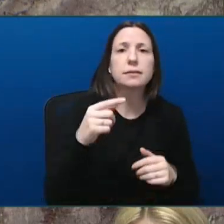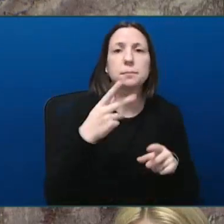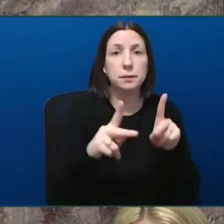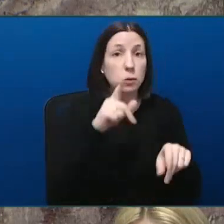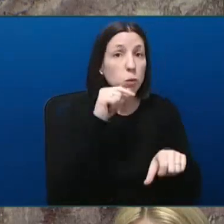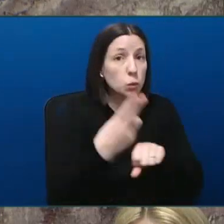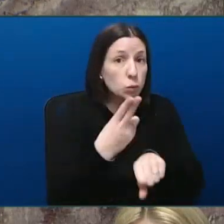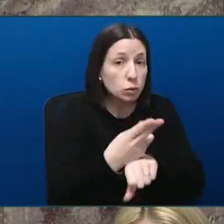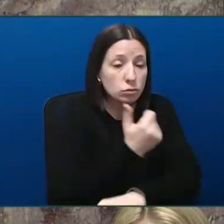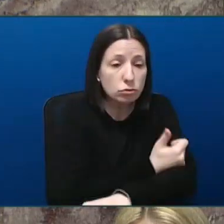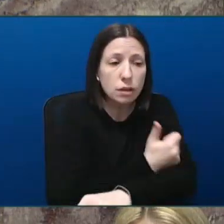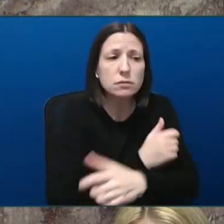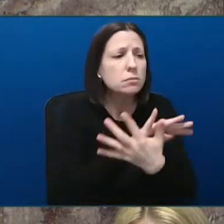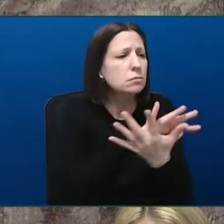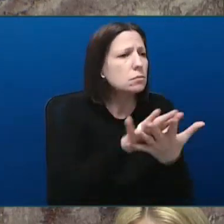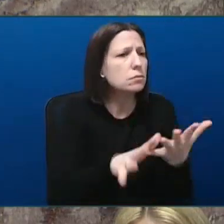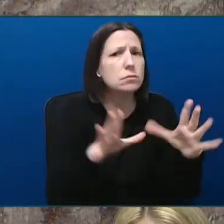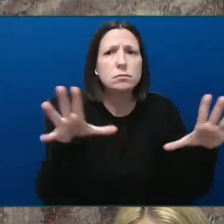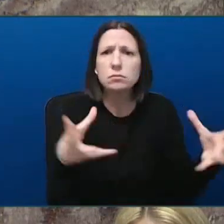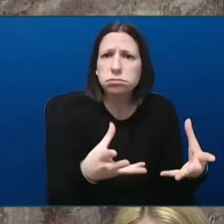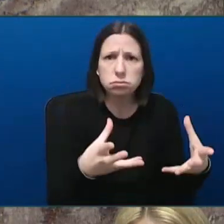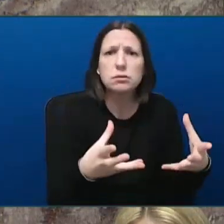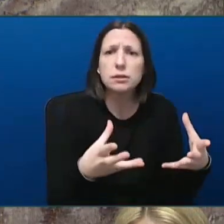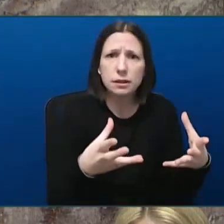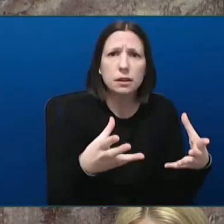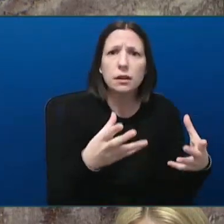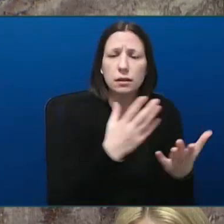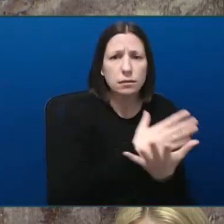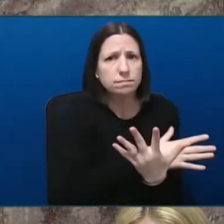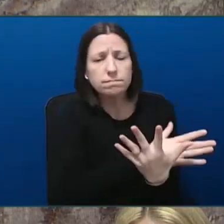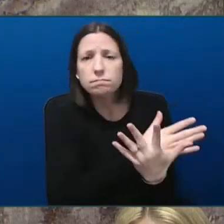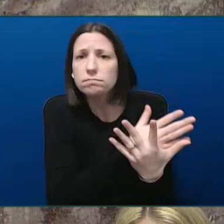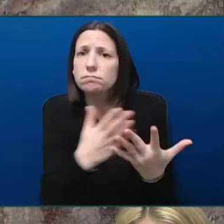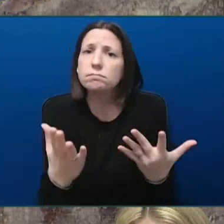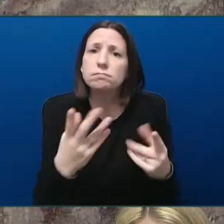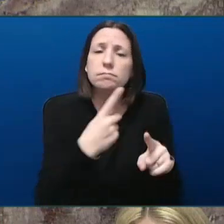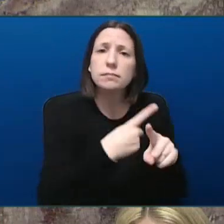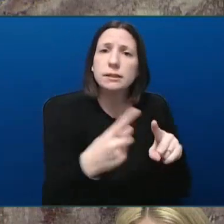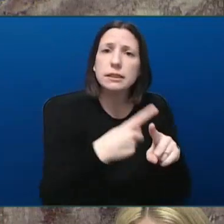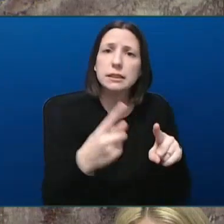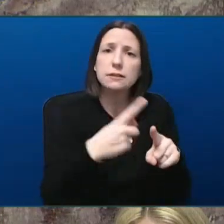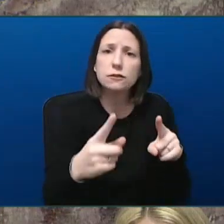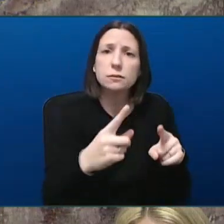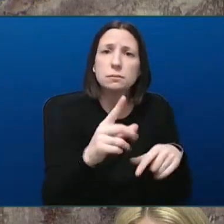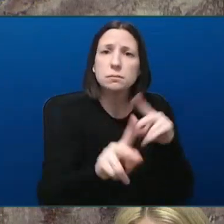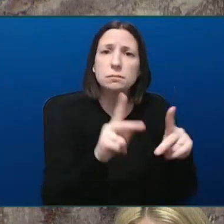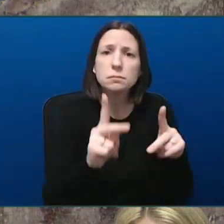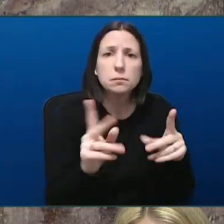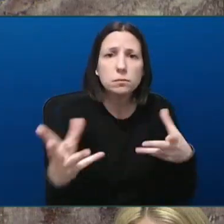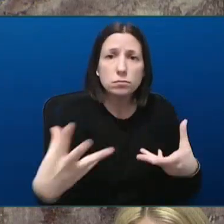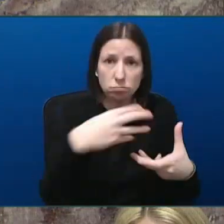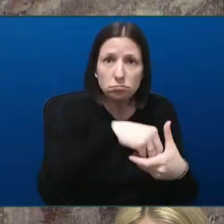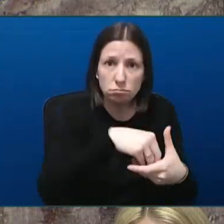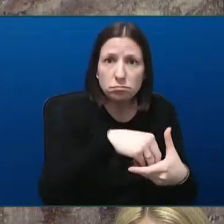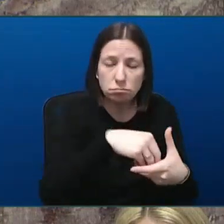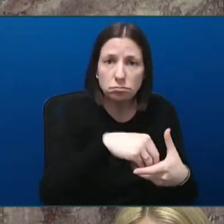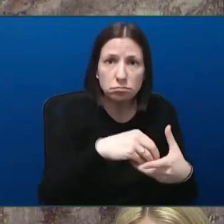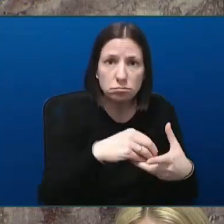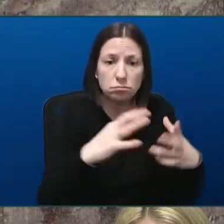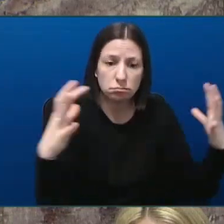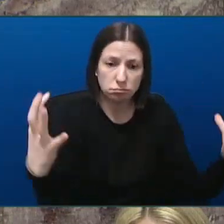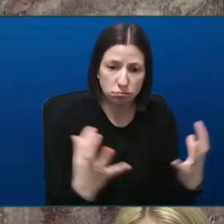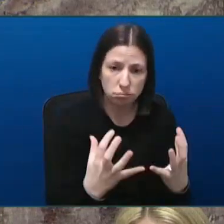whole continuum of people and stakeholders who are in this